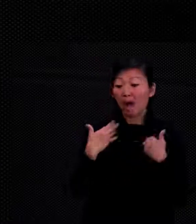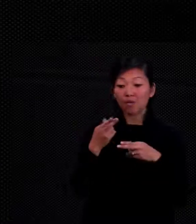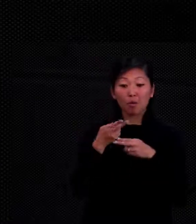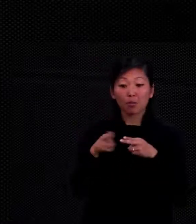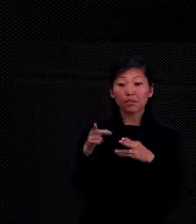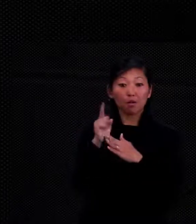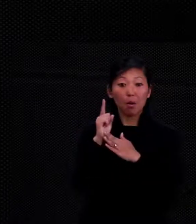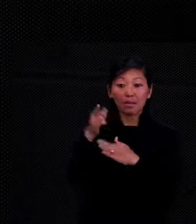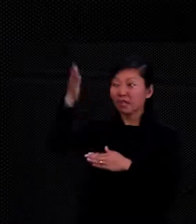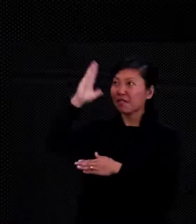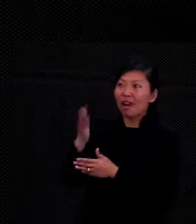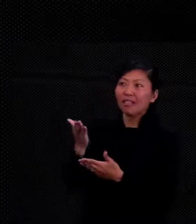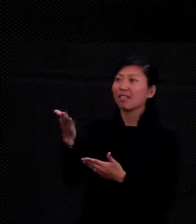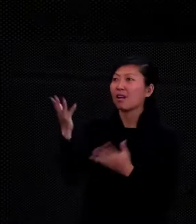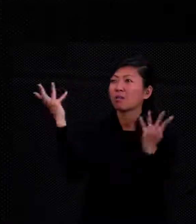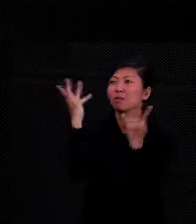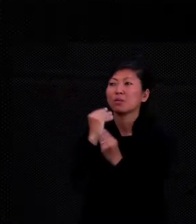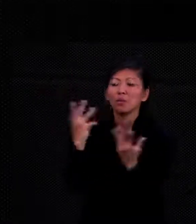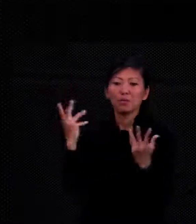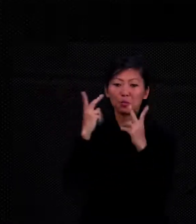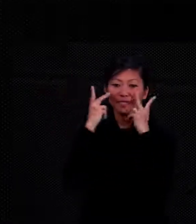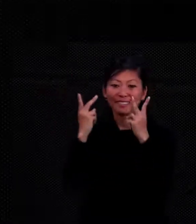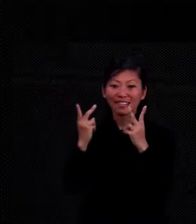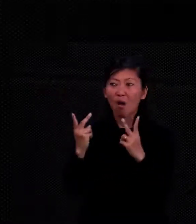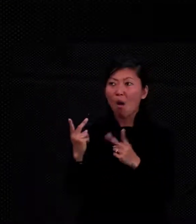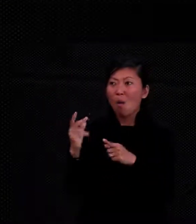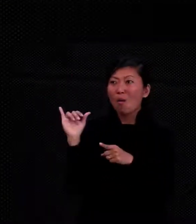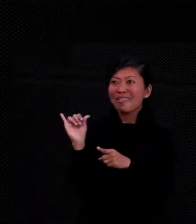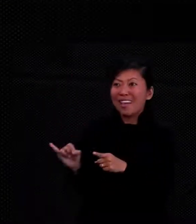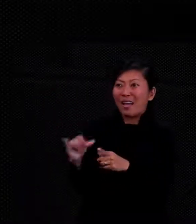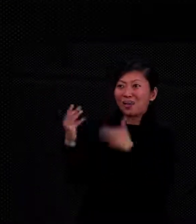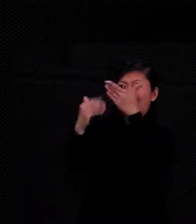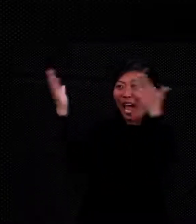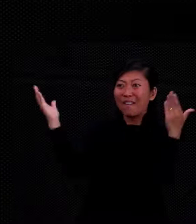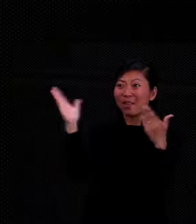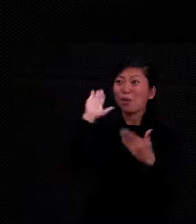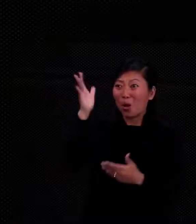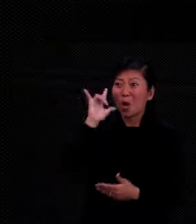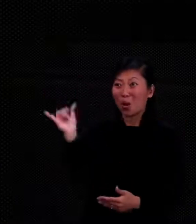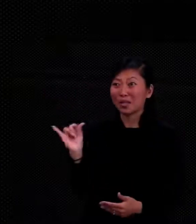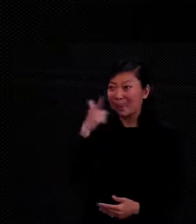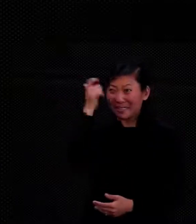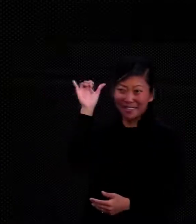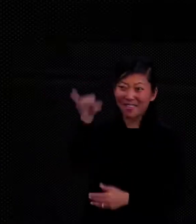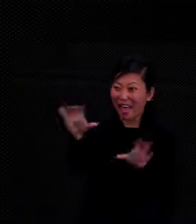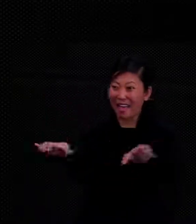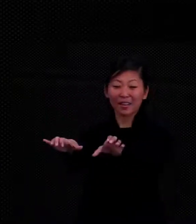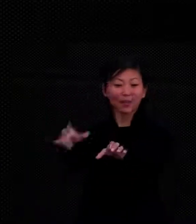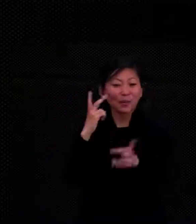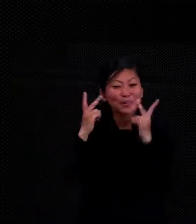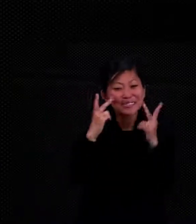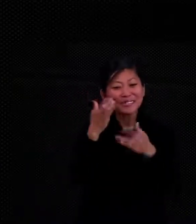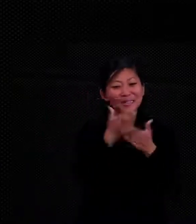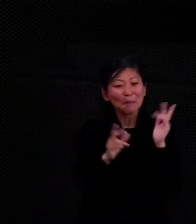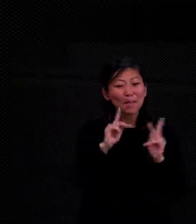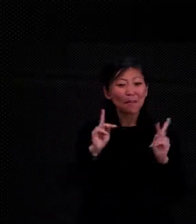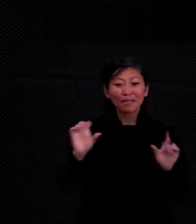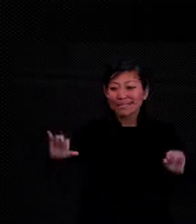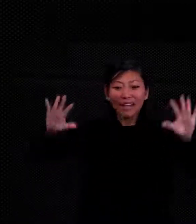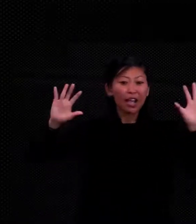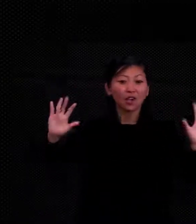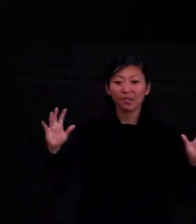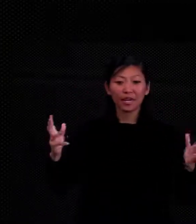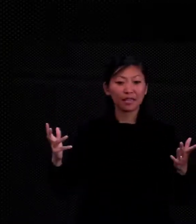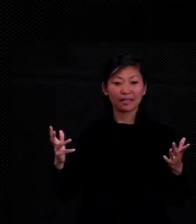this world, and it is beautiful. There's nothing prettier. To see the self-sacrifice of people laying down their lives, laying down